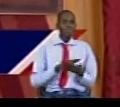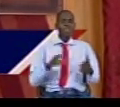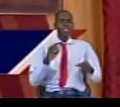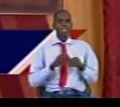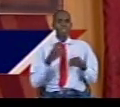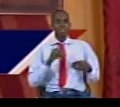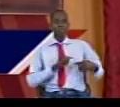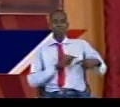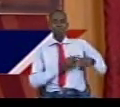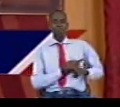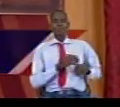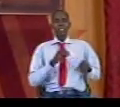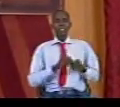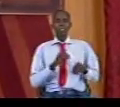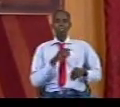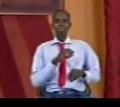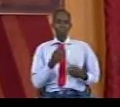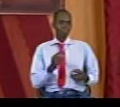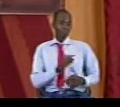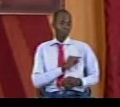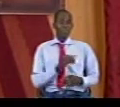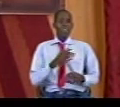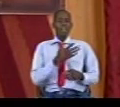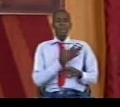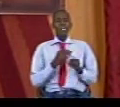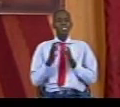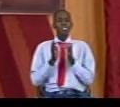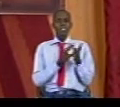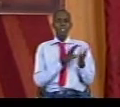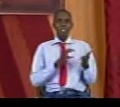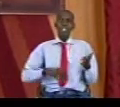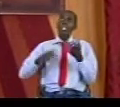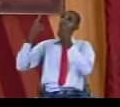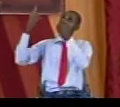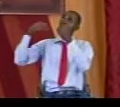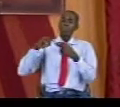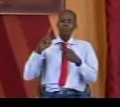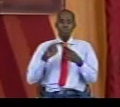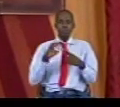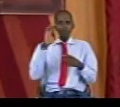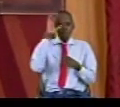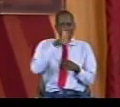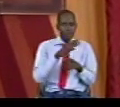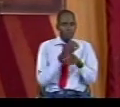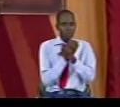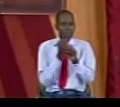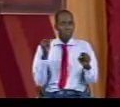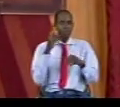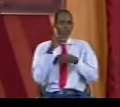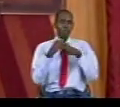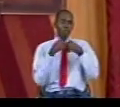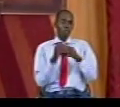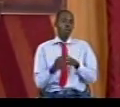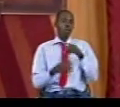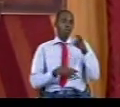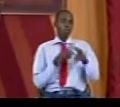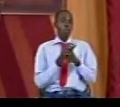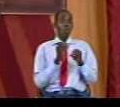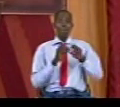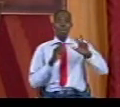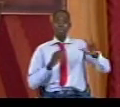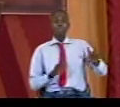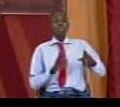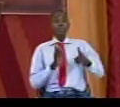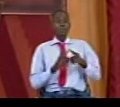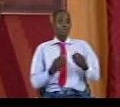in condemnation. And Jesus came to seek and to save the lost world. Number three, to sacrifice and